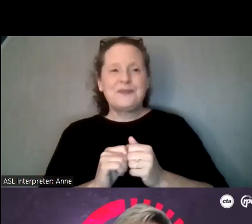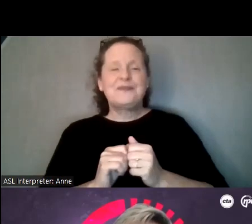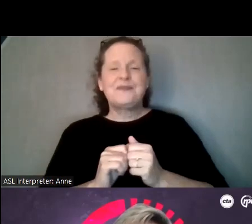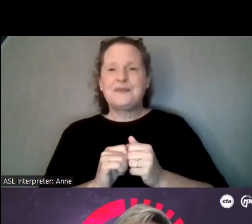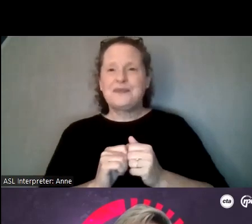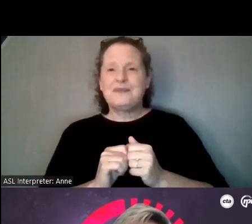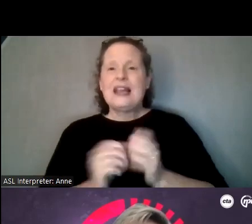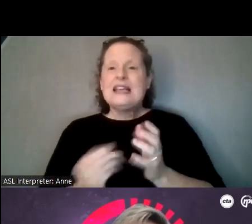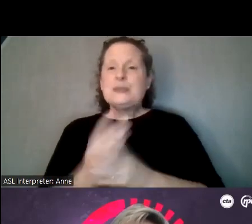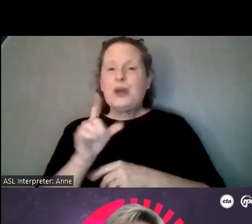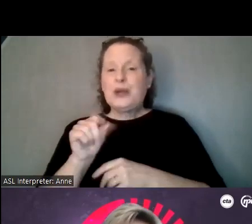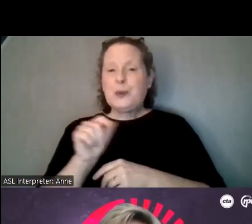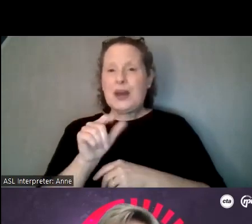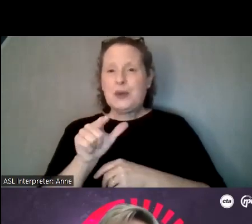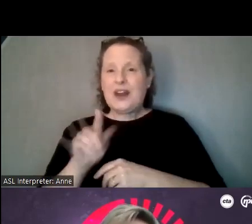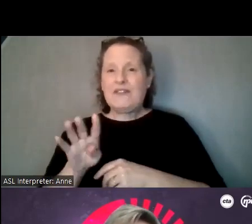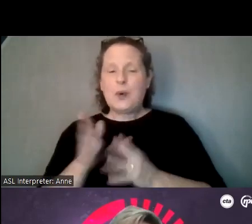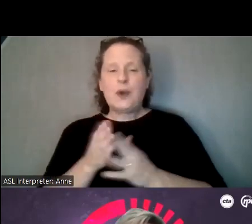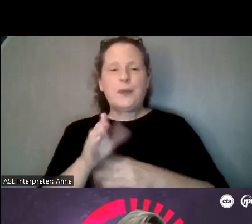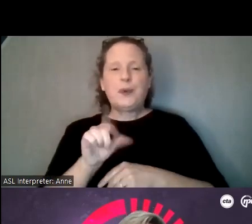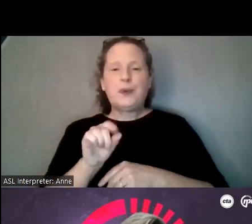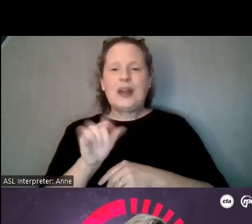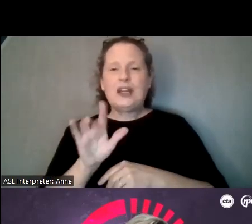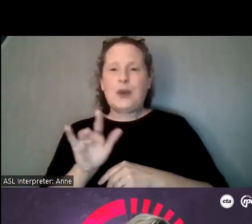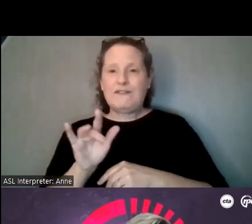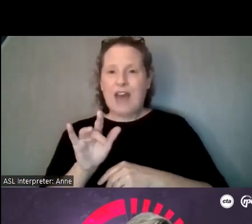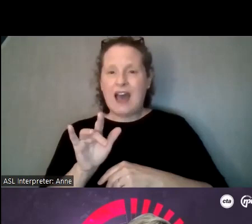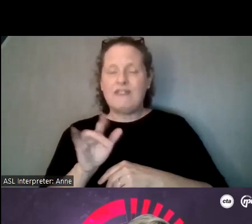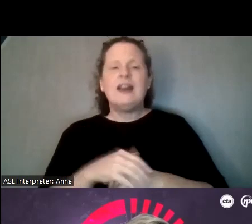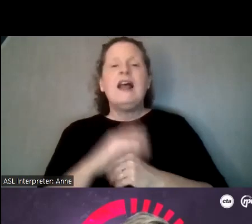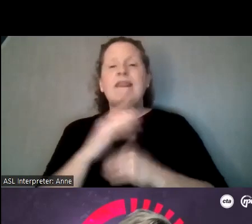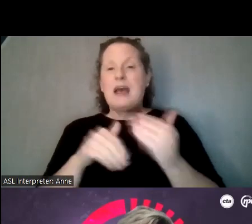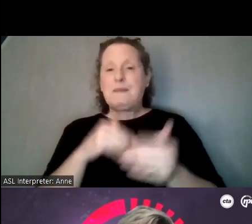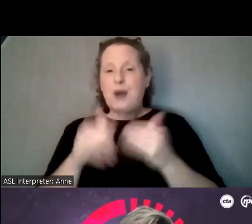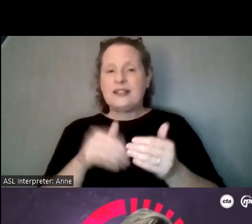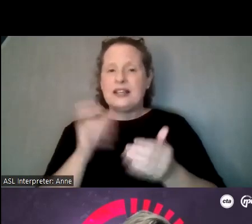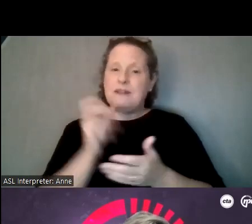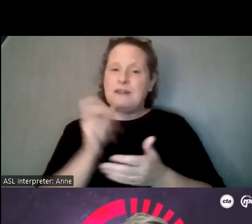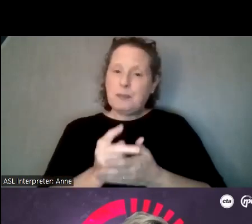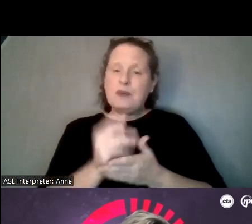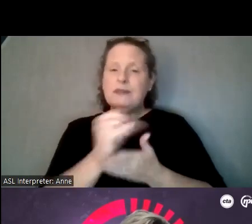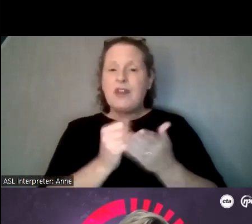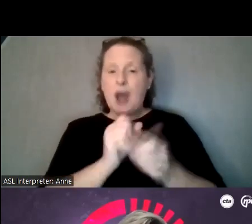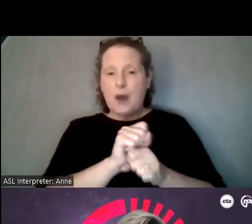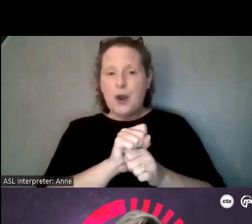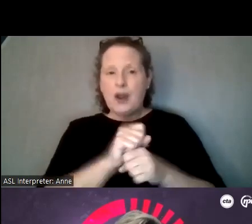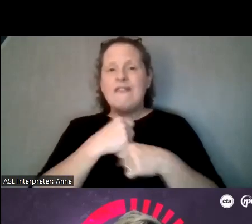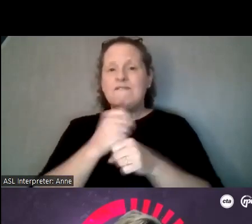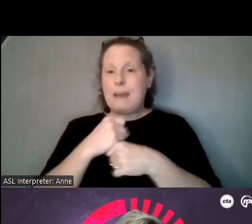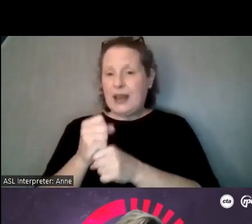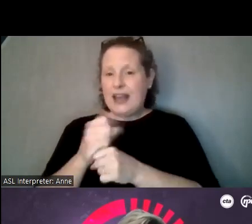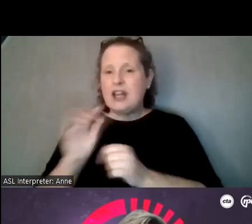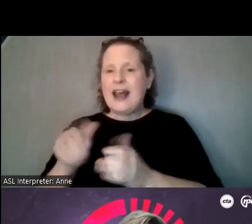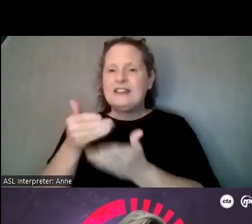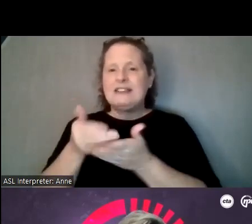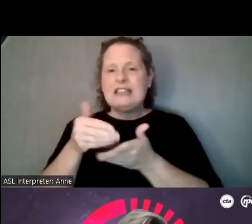In spring 2024 through 2025, the process of the approval of the artwork, the fabrication, and the delivery